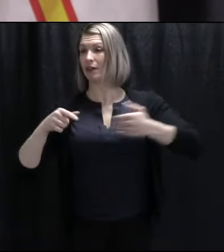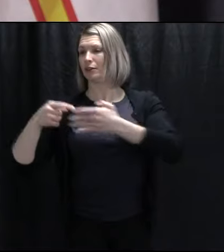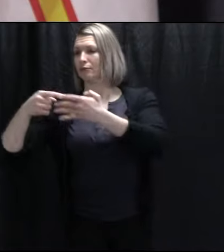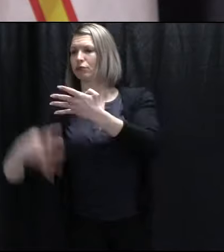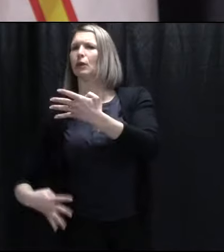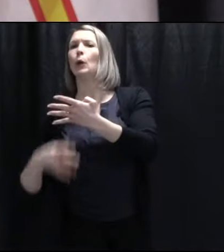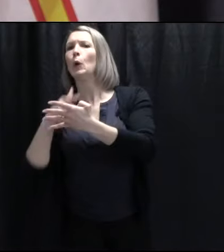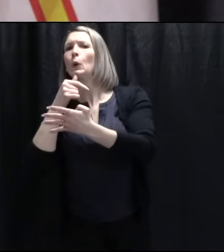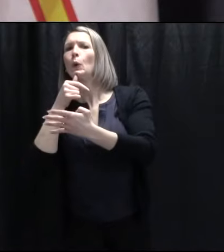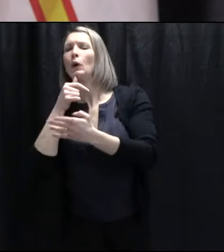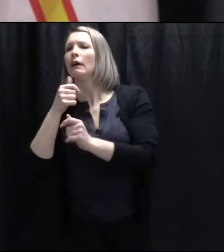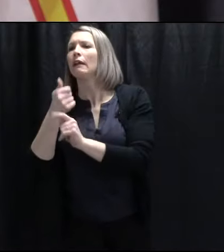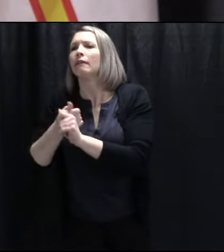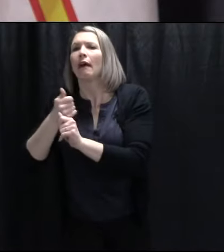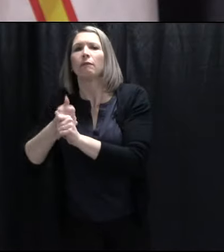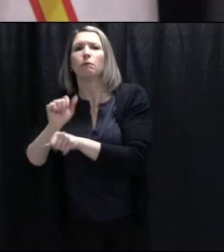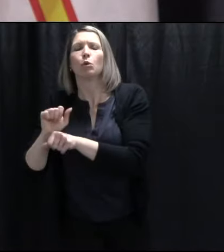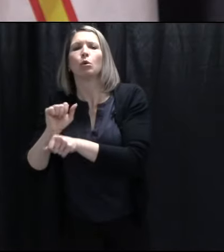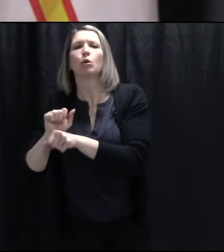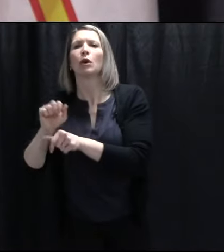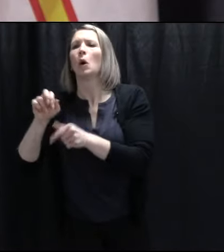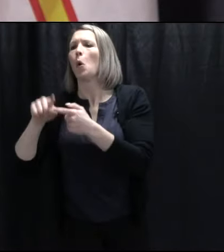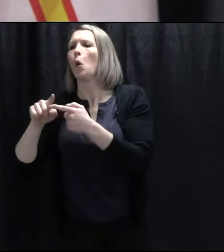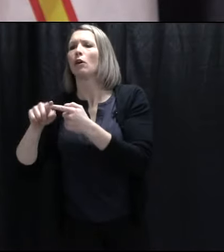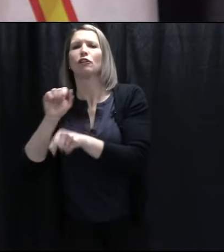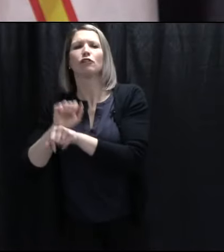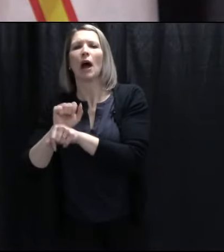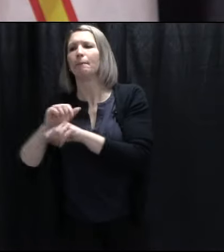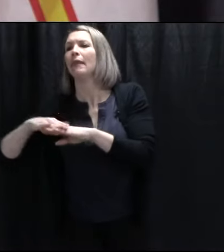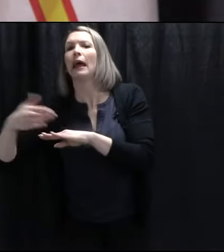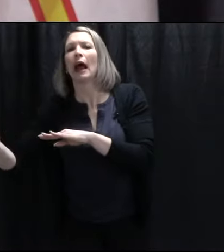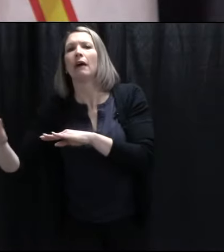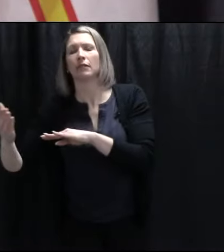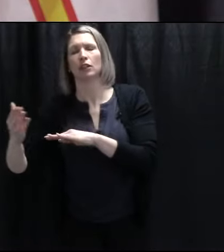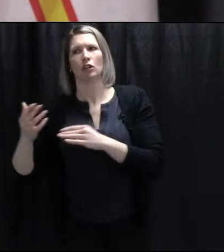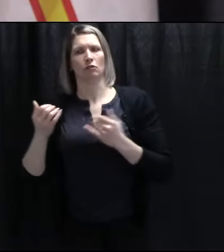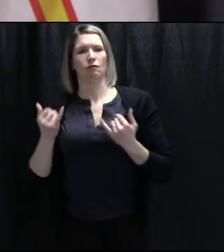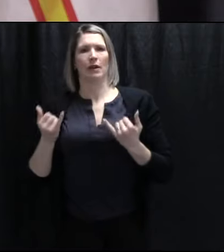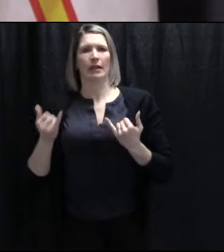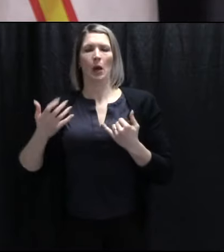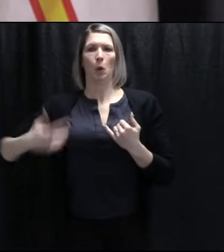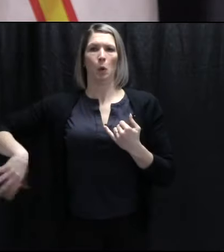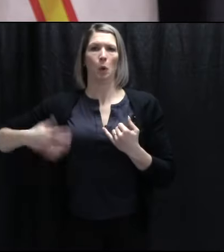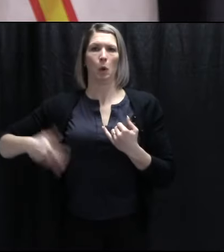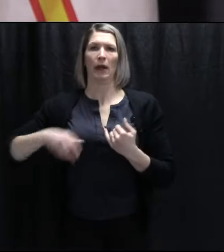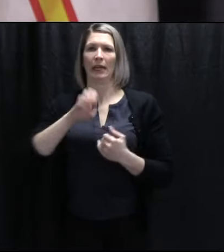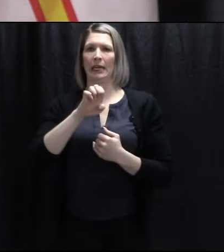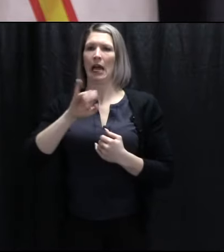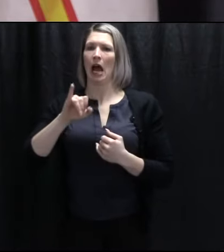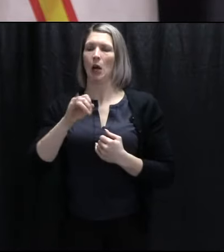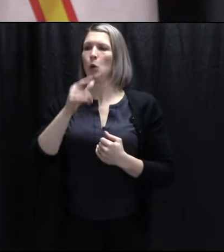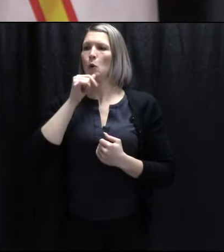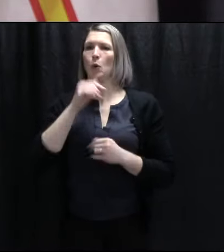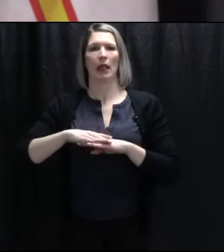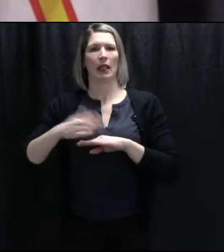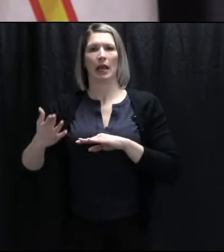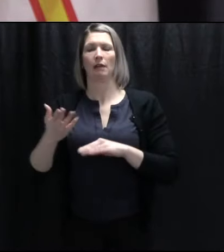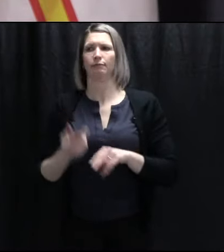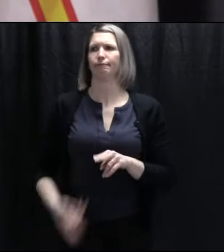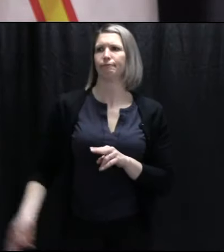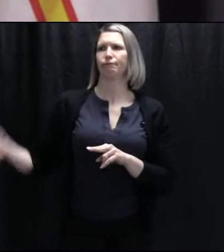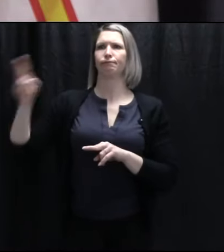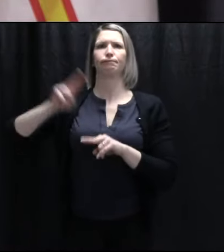that have been impacted and job losses. We are seeing unprecedented unemployment numbers in this country. As has been said and